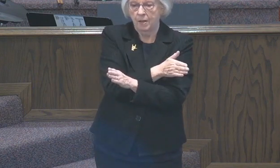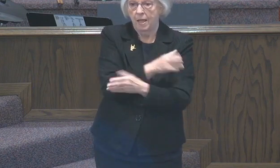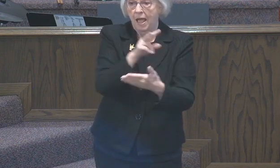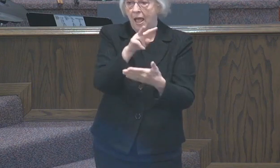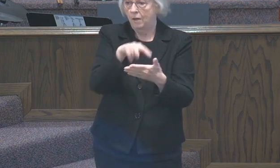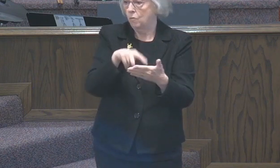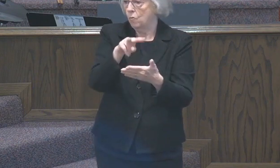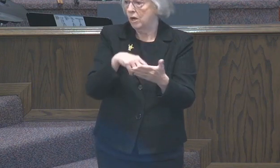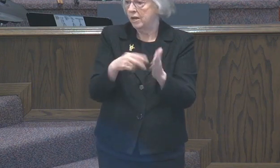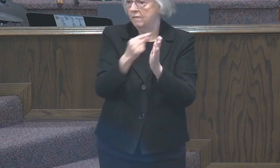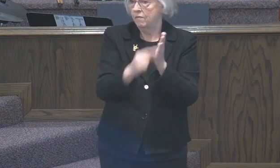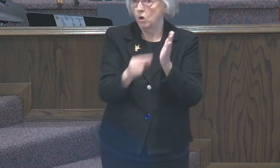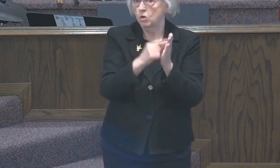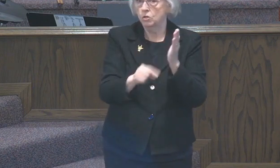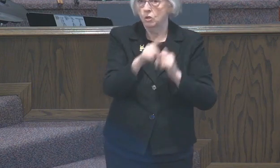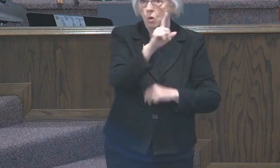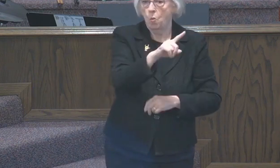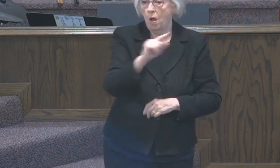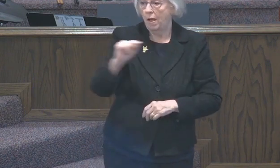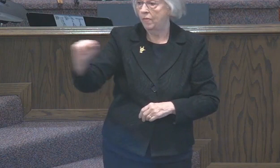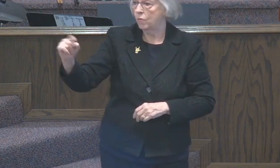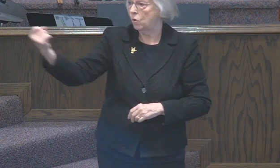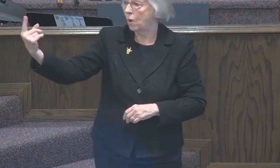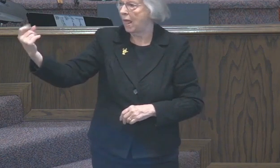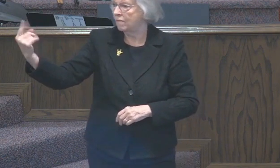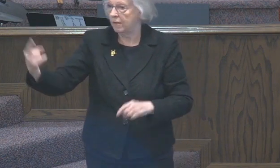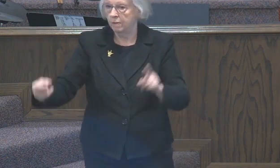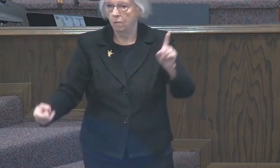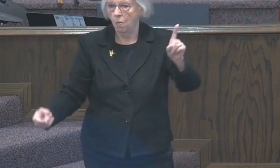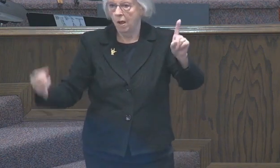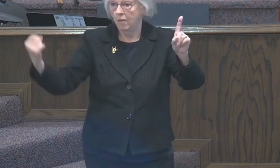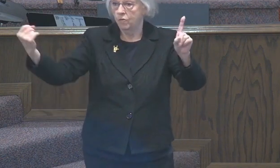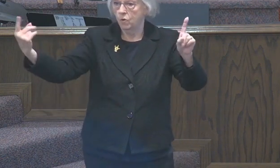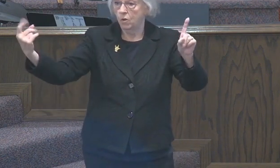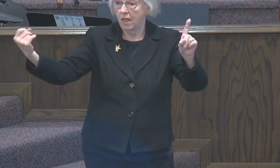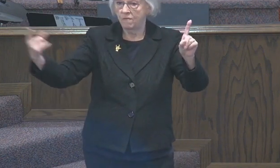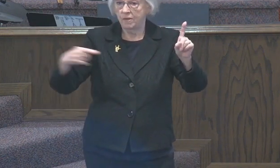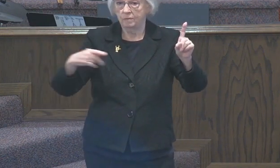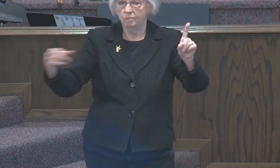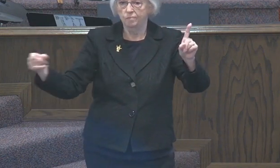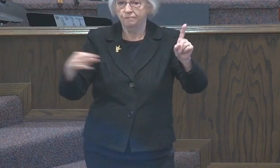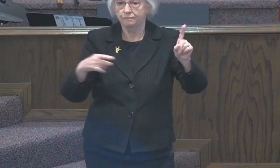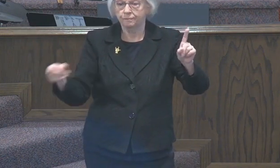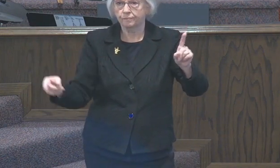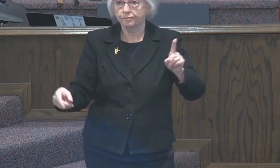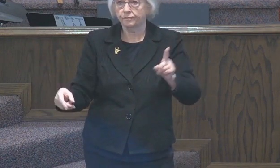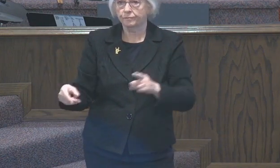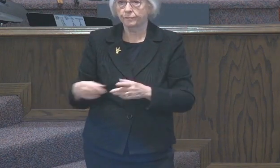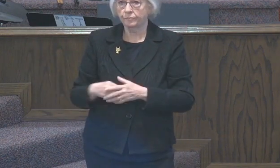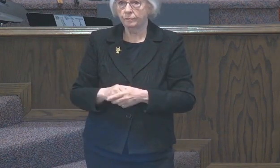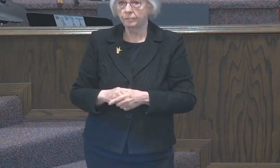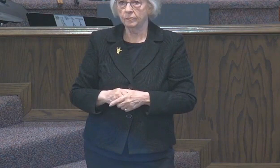Today, we're going to look at 7 through 11, okay? Because last week we looked at this doctrine, the